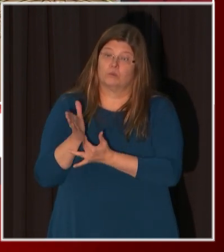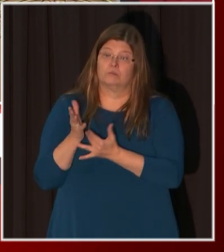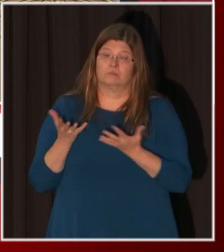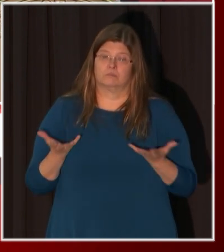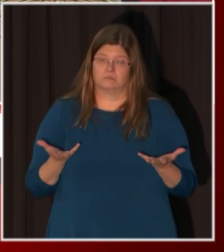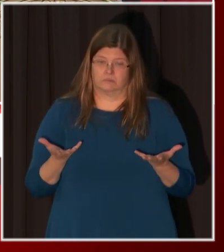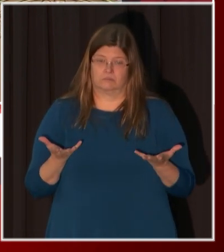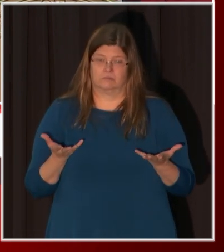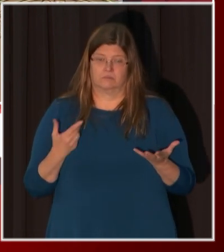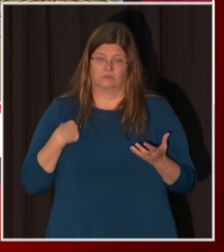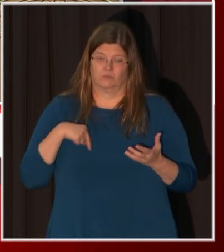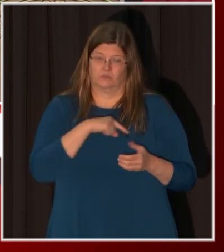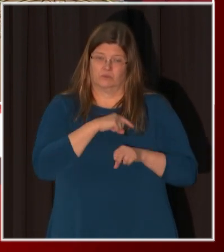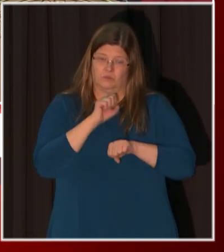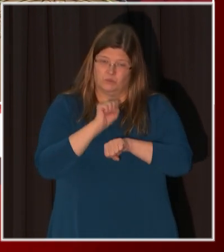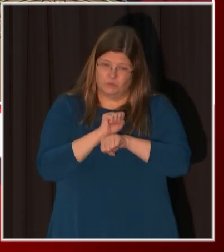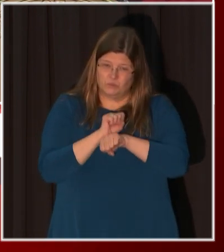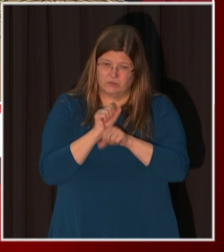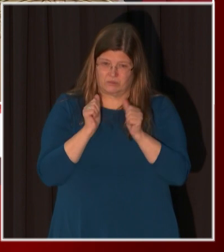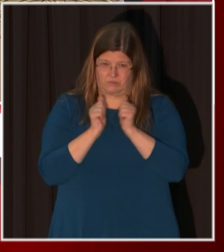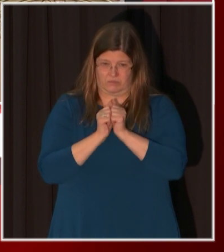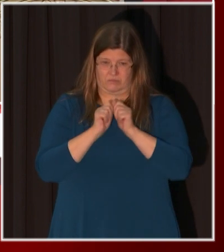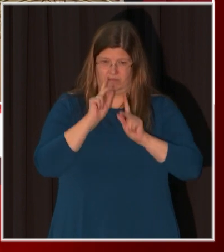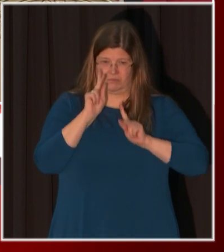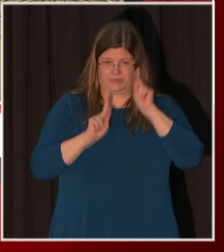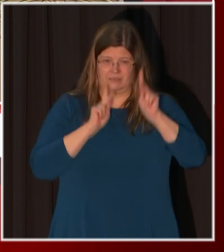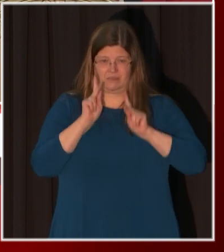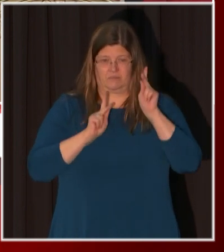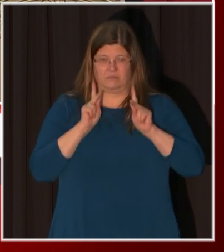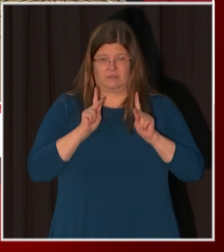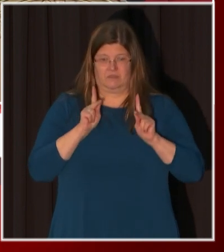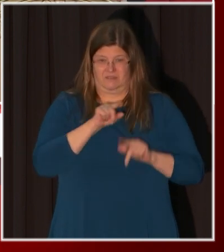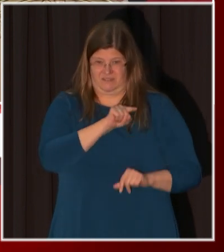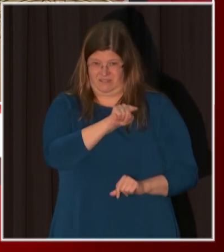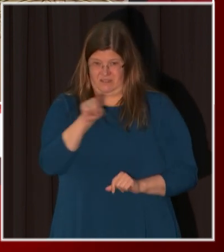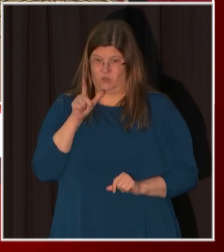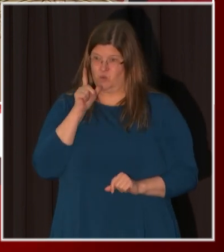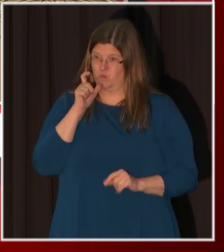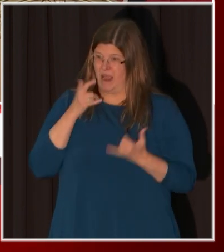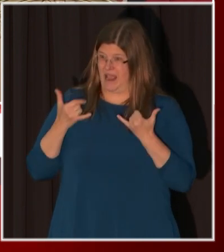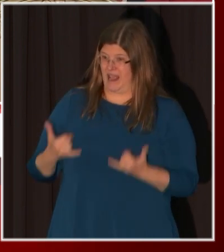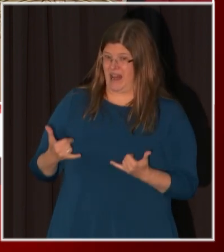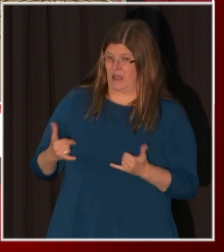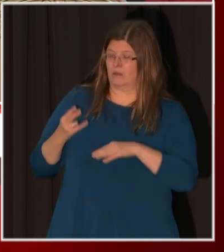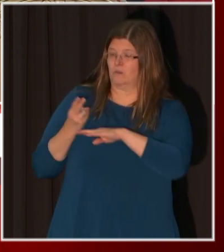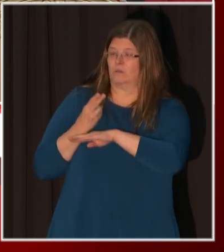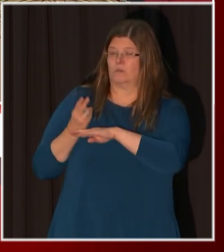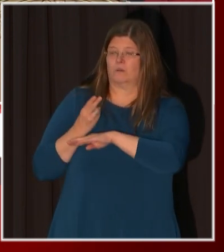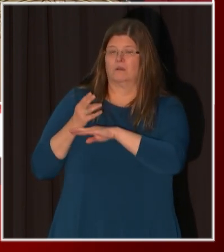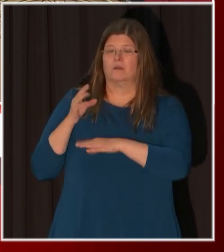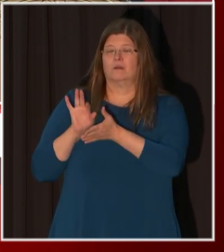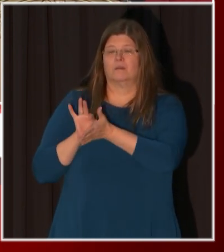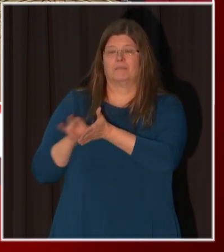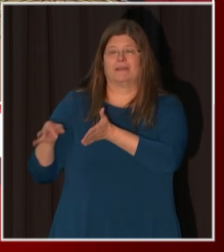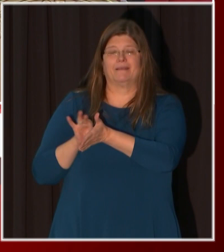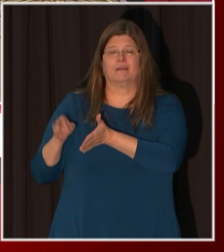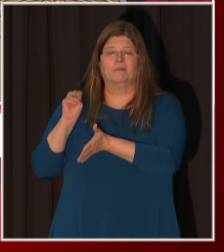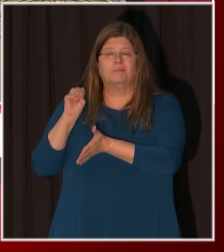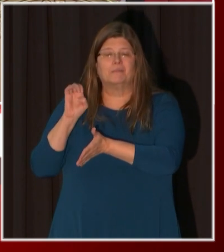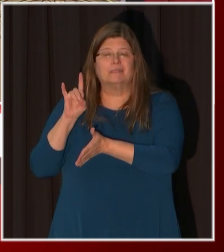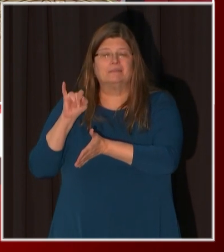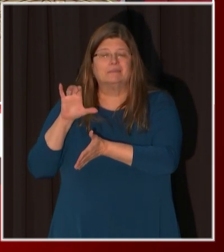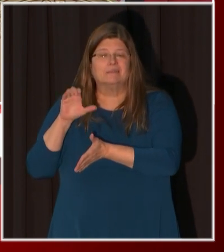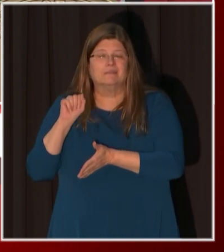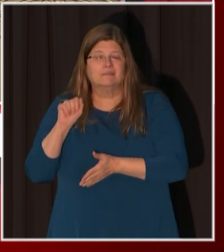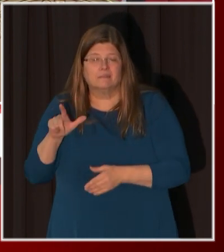in our Medicaid program. And starting last Friday, we also began doing ward-specific calls